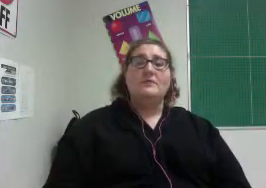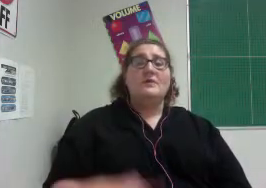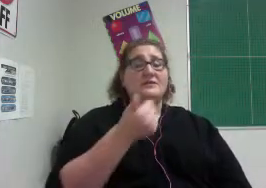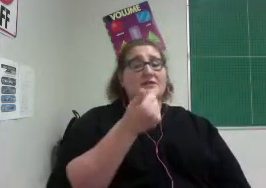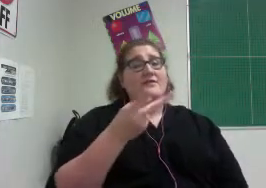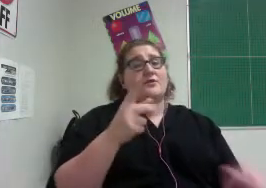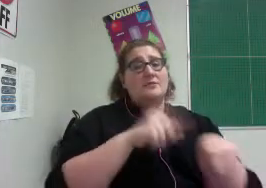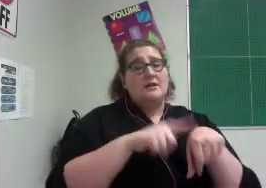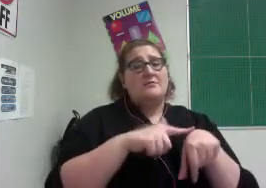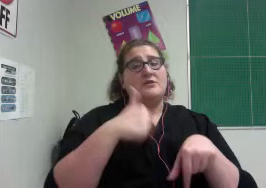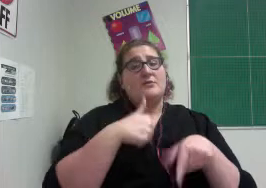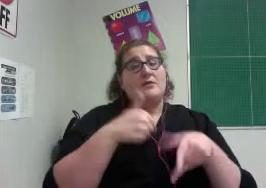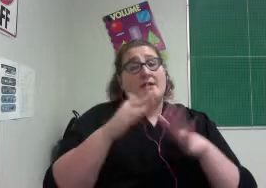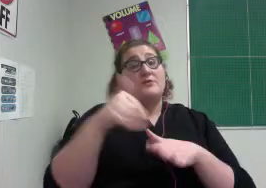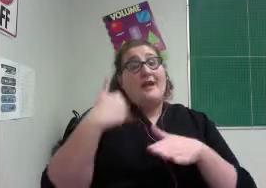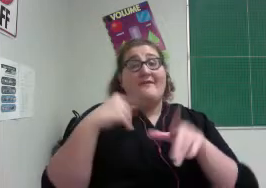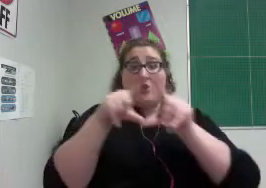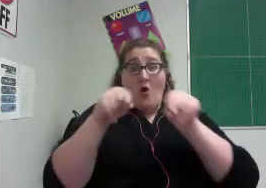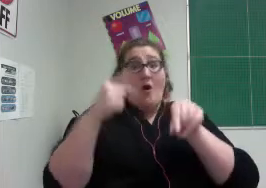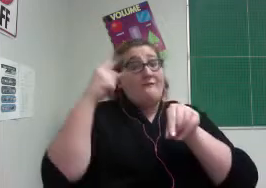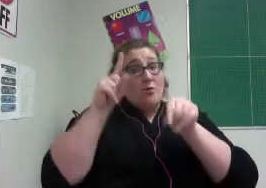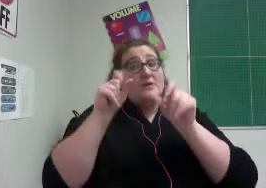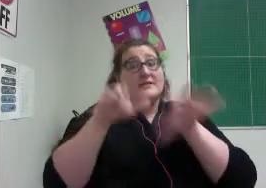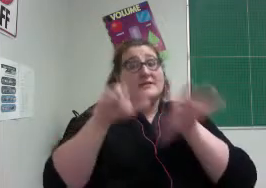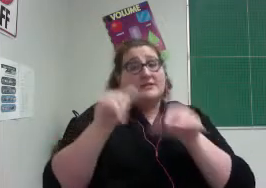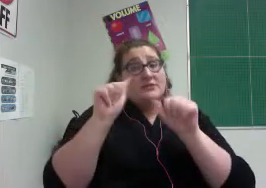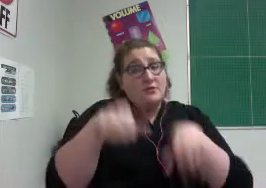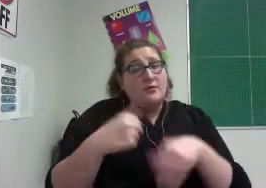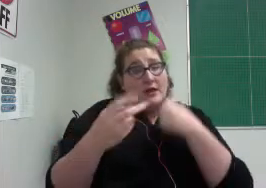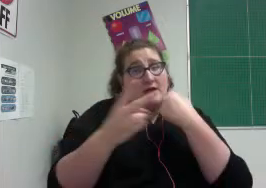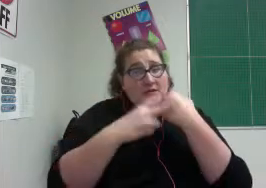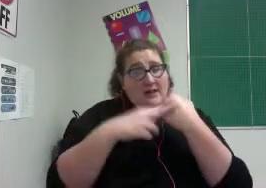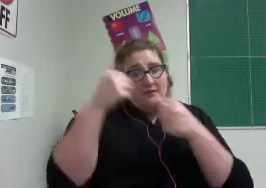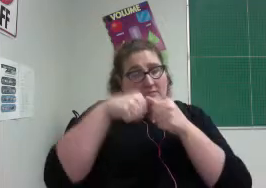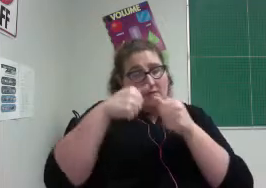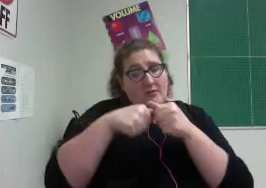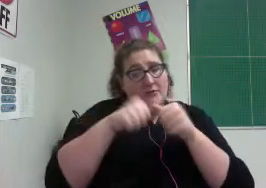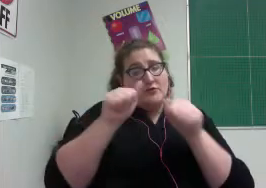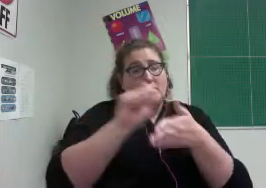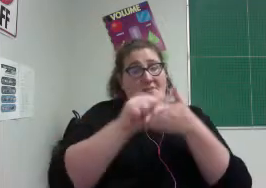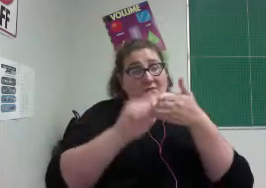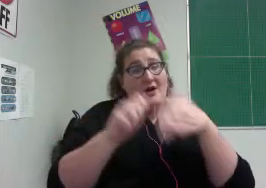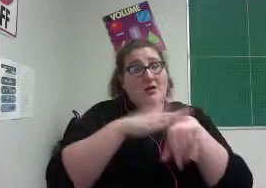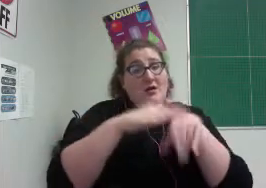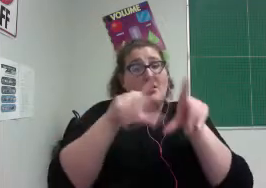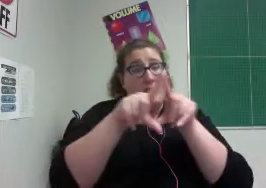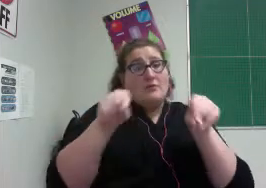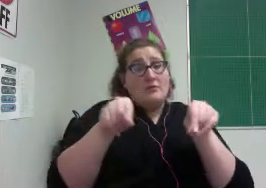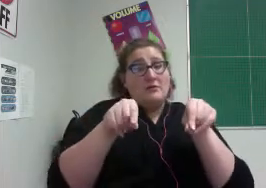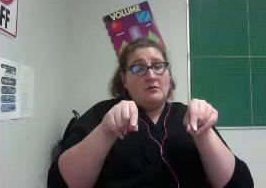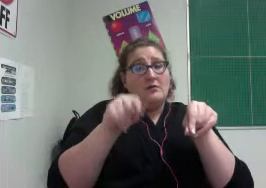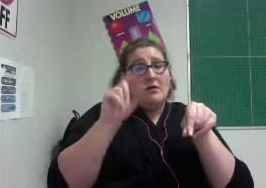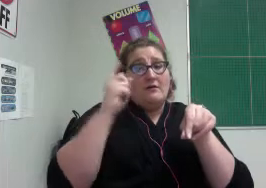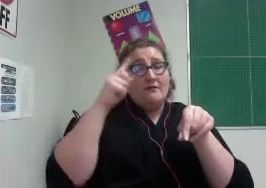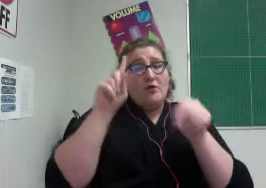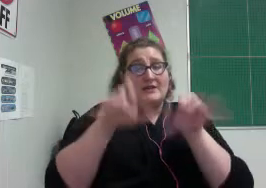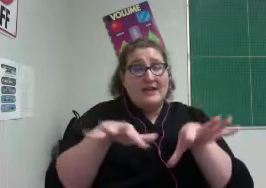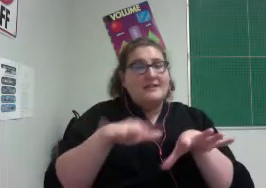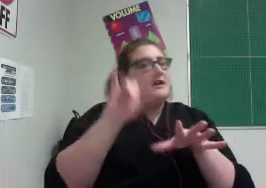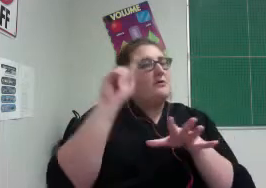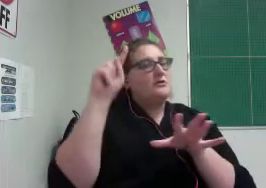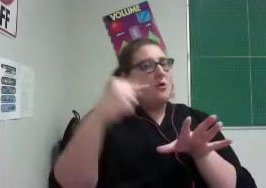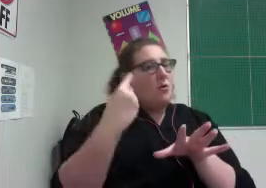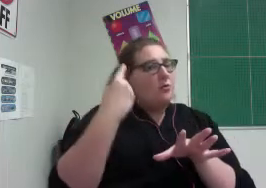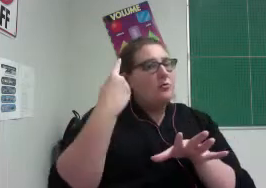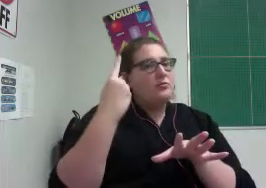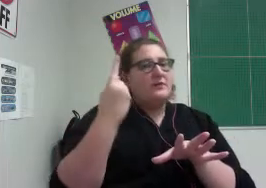And this would be one of the few times that I'd let you have a 3x5 card for the test, just to keep those things together. Now when you have a 3x5 card for the test, it's